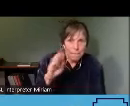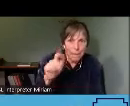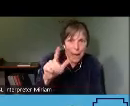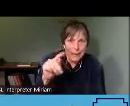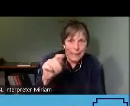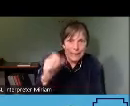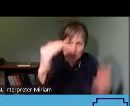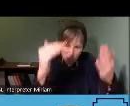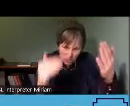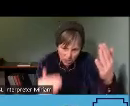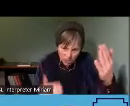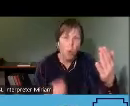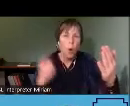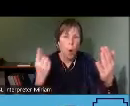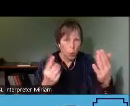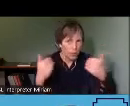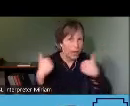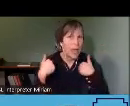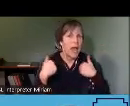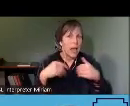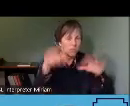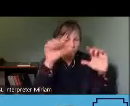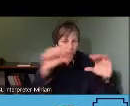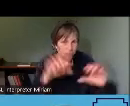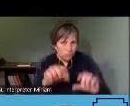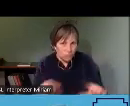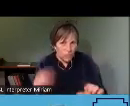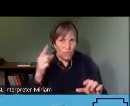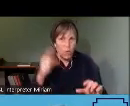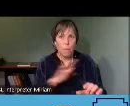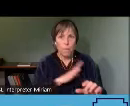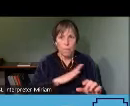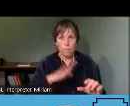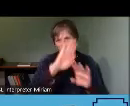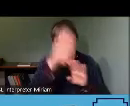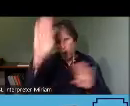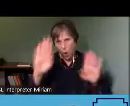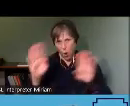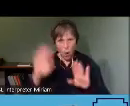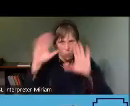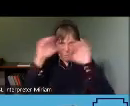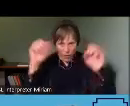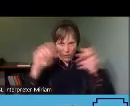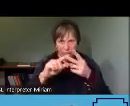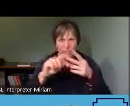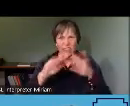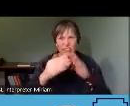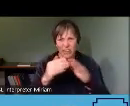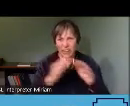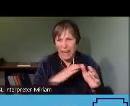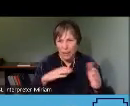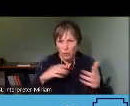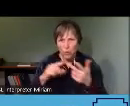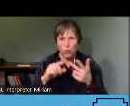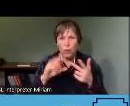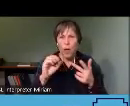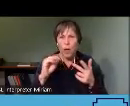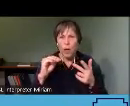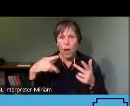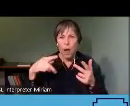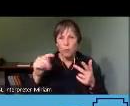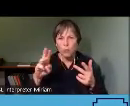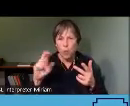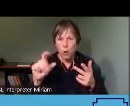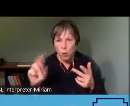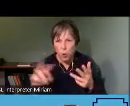for mayor public advocate uh borough president uh city council comptroller and municipal only